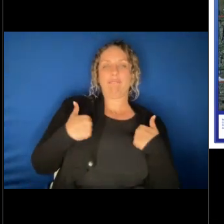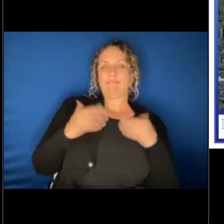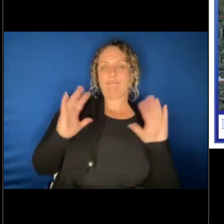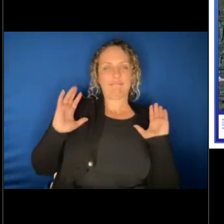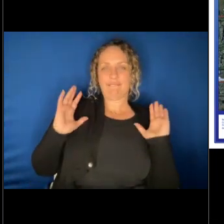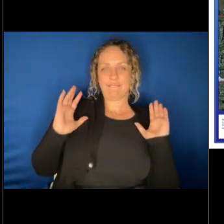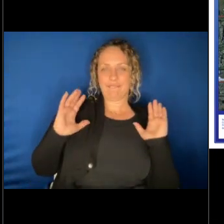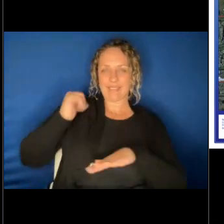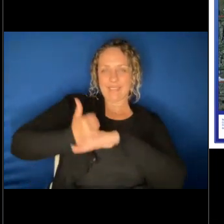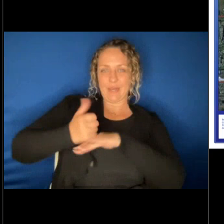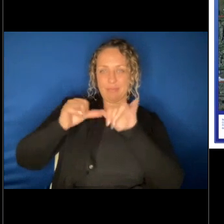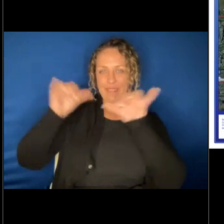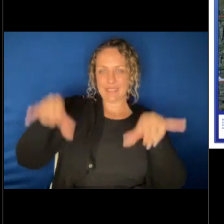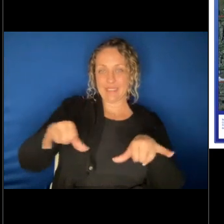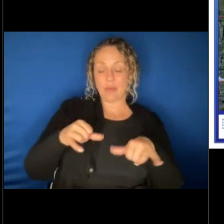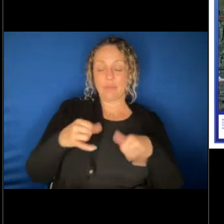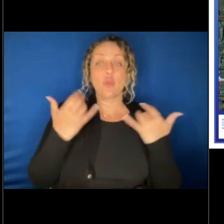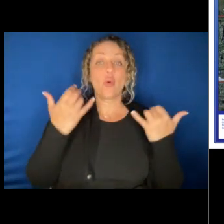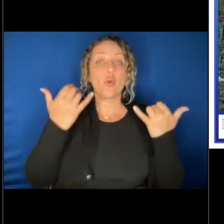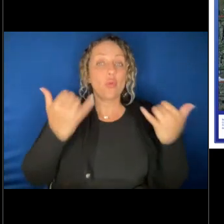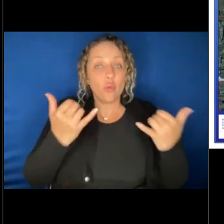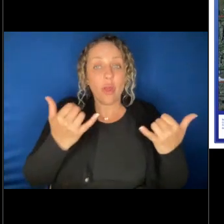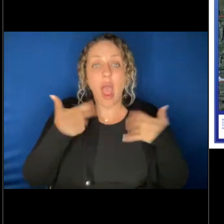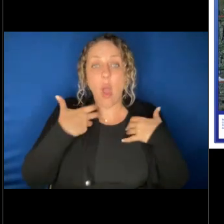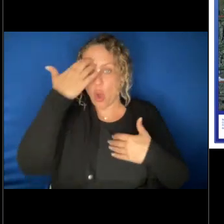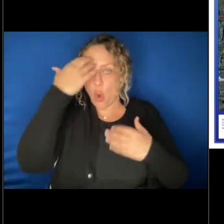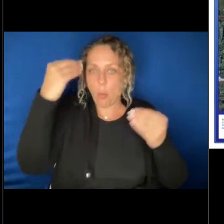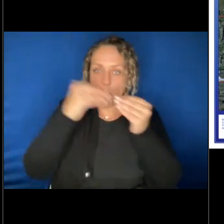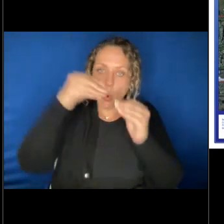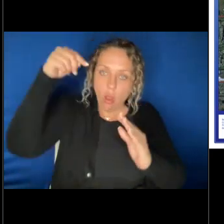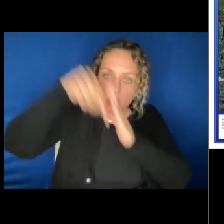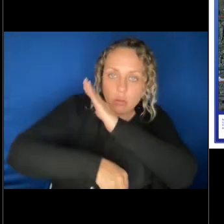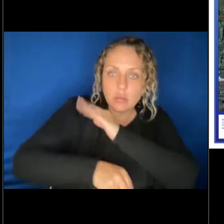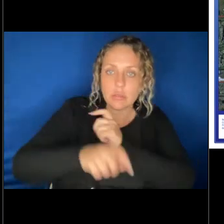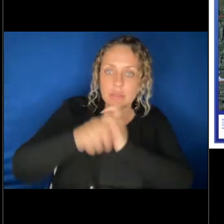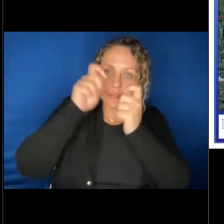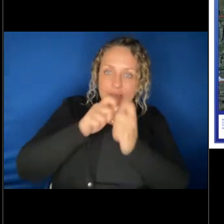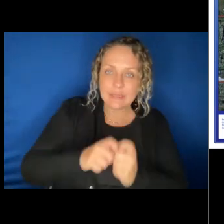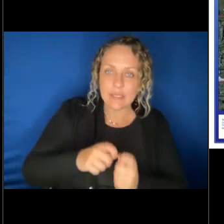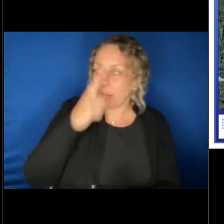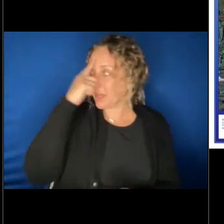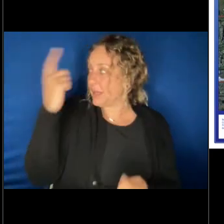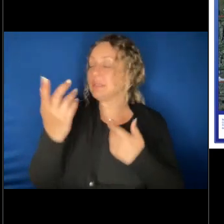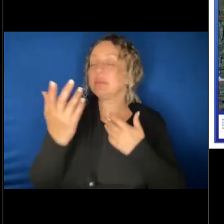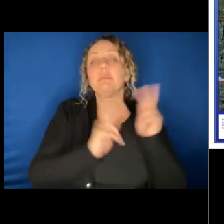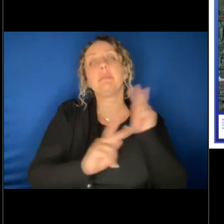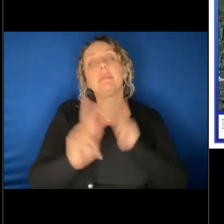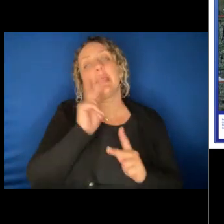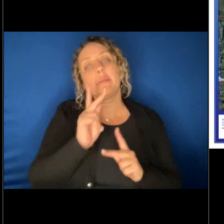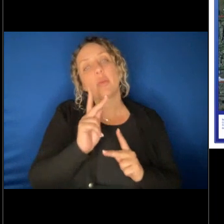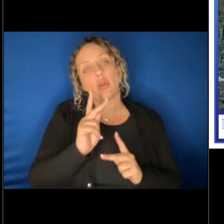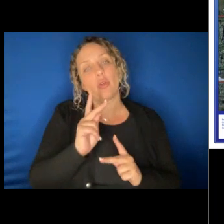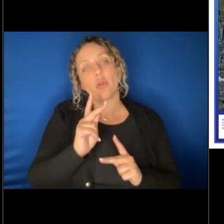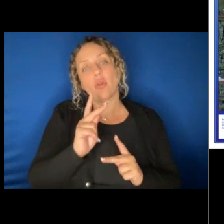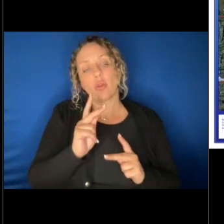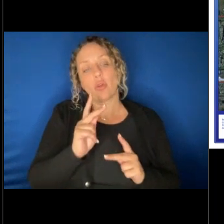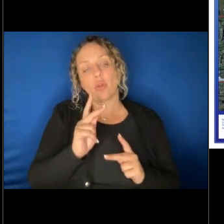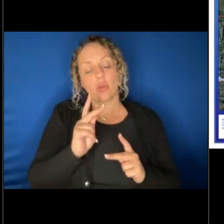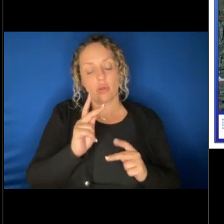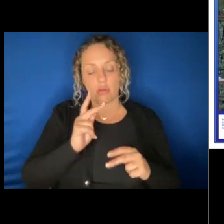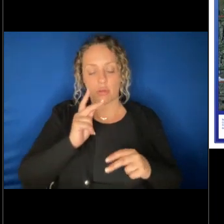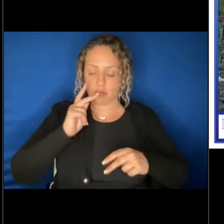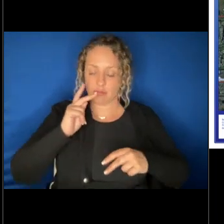So that therefore, I would like to know more into that to get to detail, because he flew through this kind of quickly. Like it